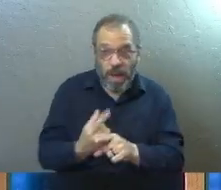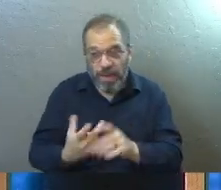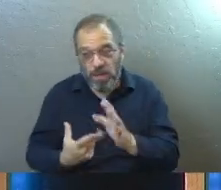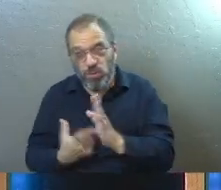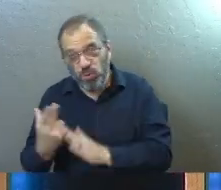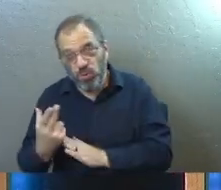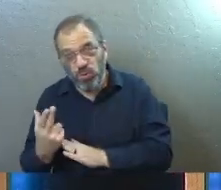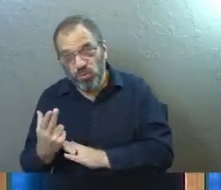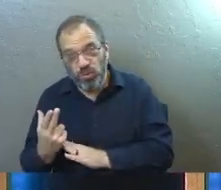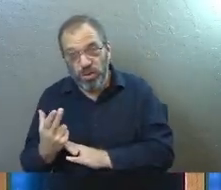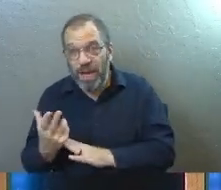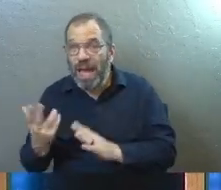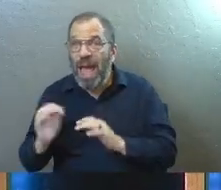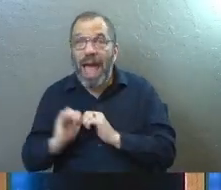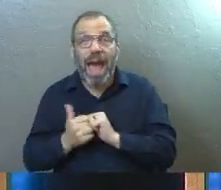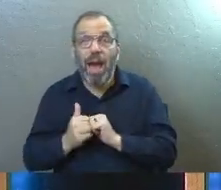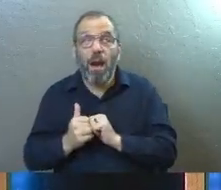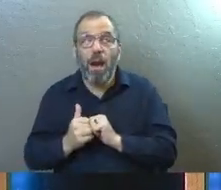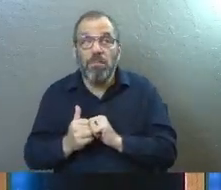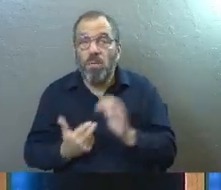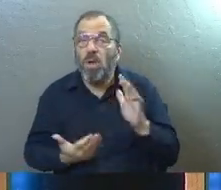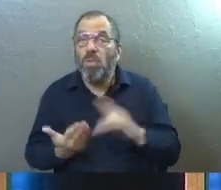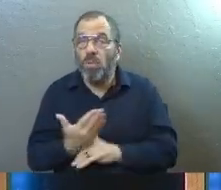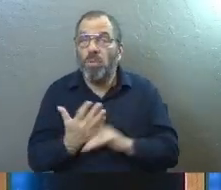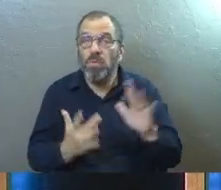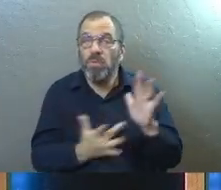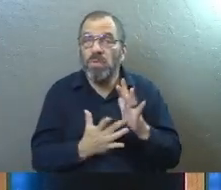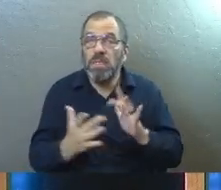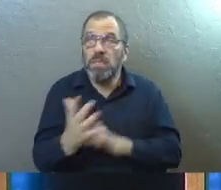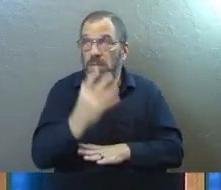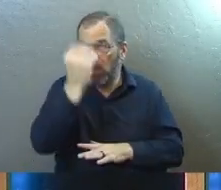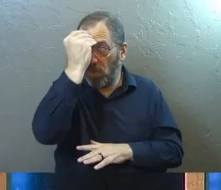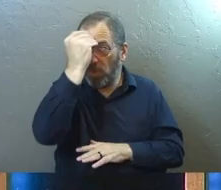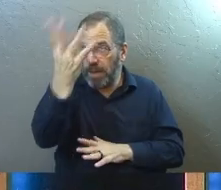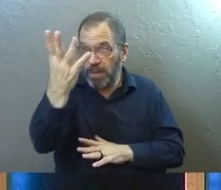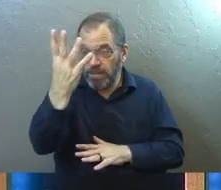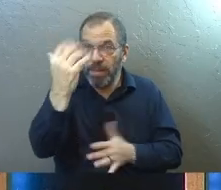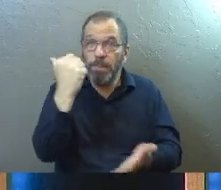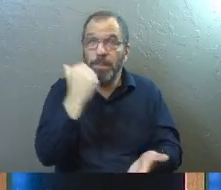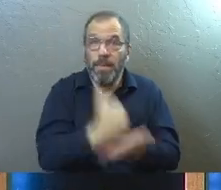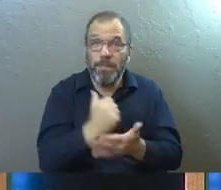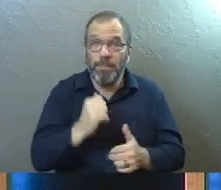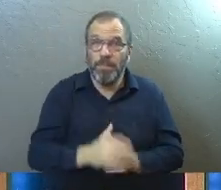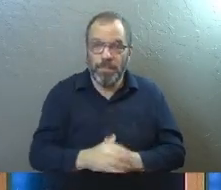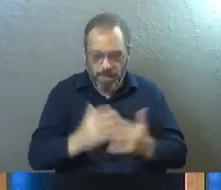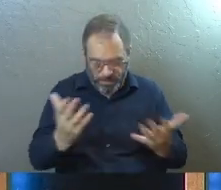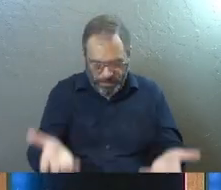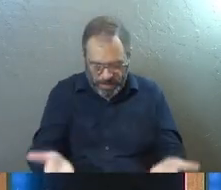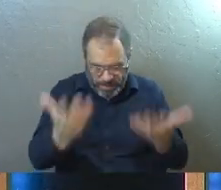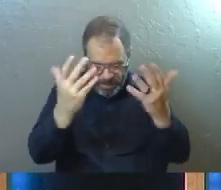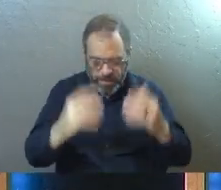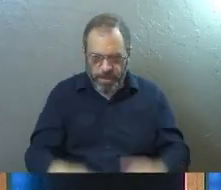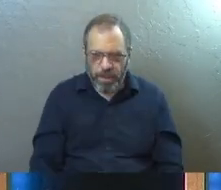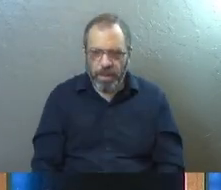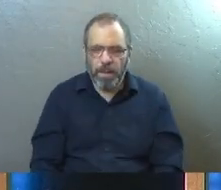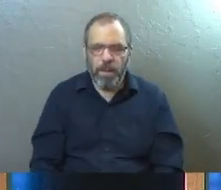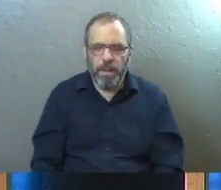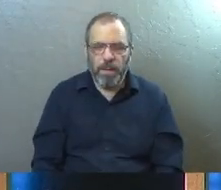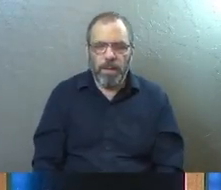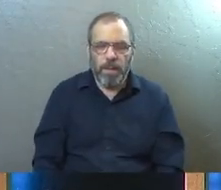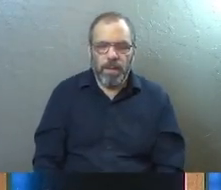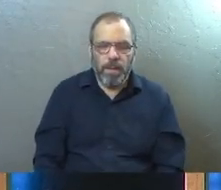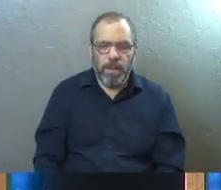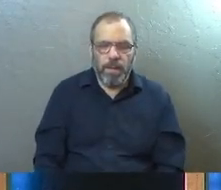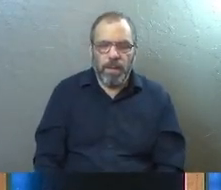and what is true. And that only comes through Jesus and obedience to my Heavenly Father. Amen? Will you guys stand up? We're going to pray together.